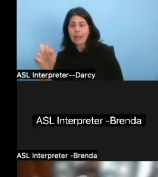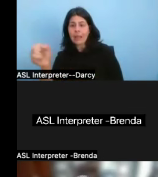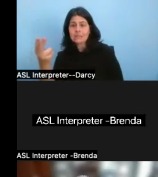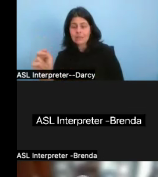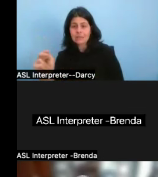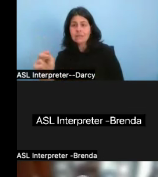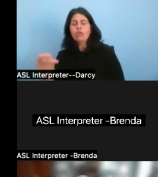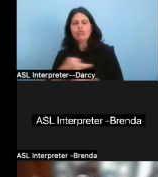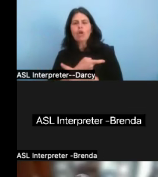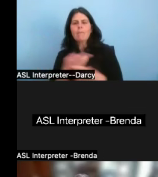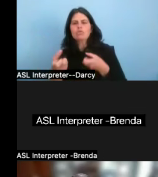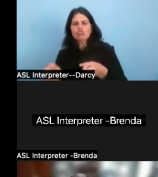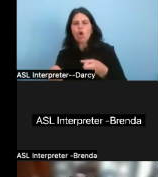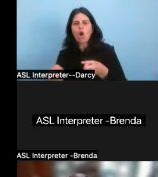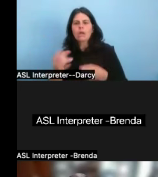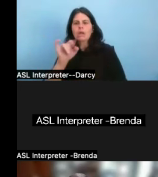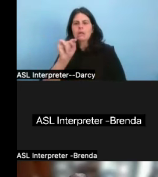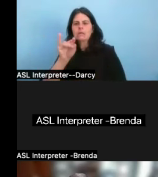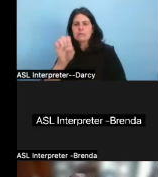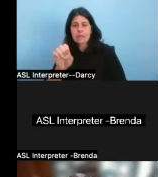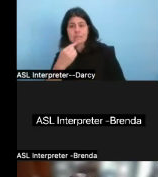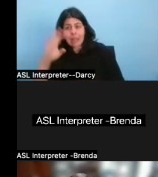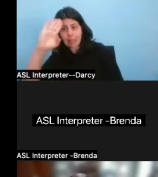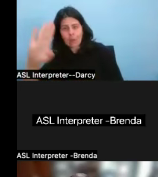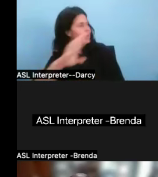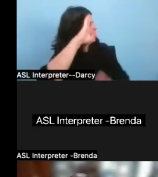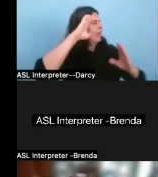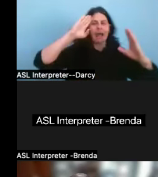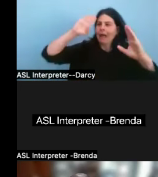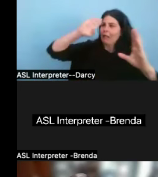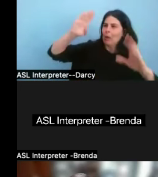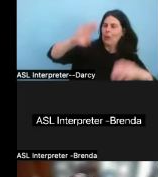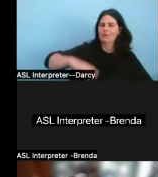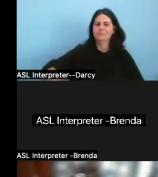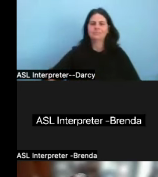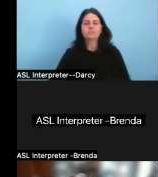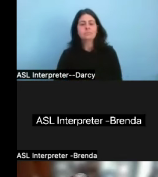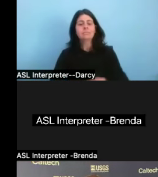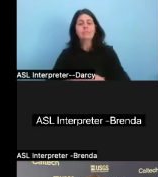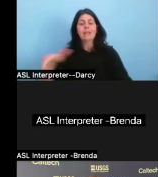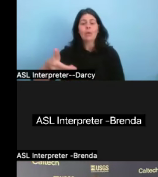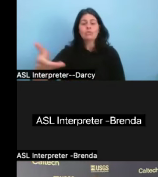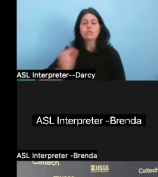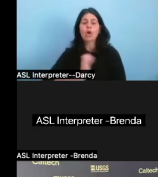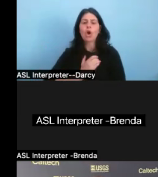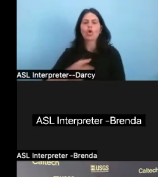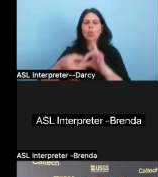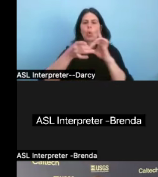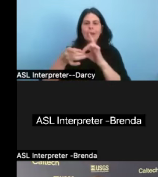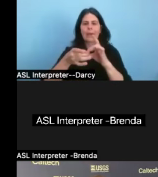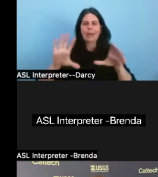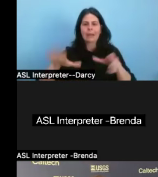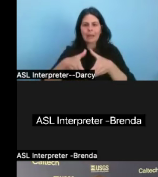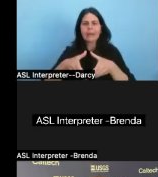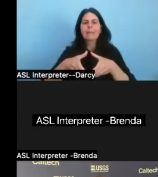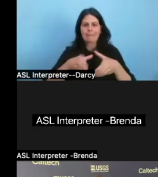Alan. Hello, everybody. Give a little wave. So I also want to introduce our coordinating committee. These